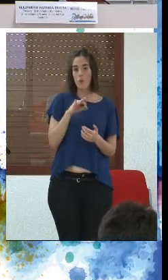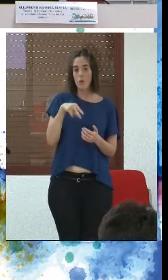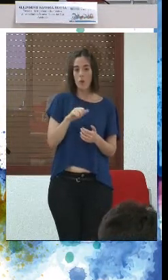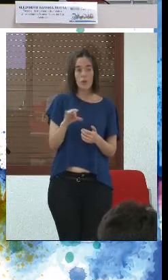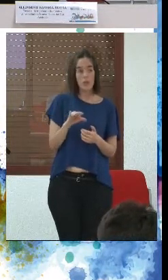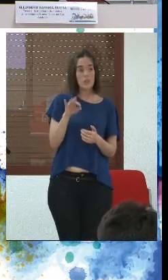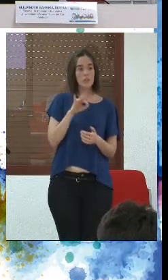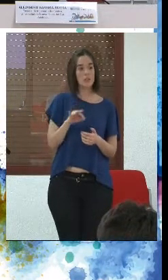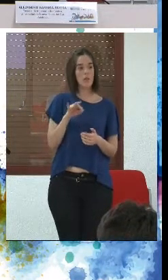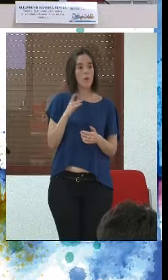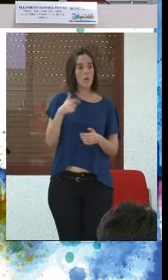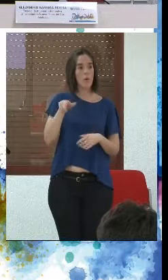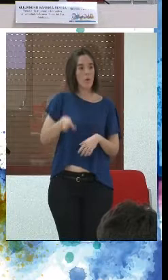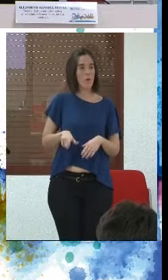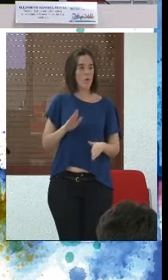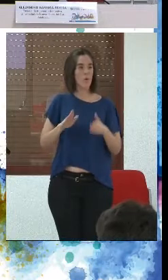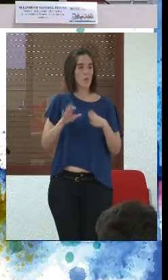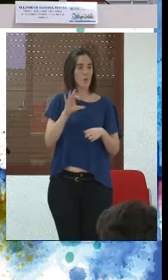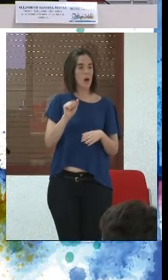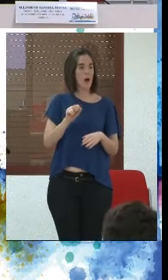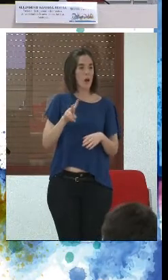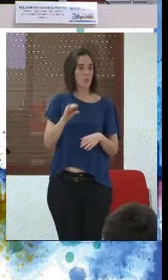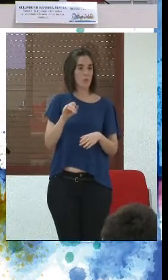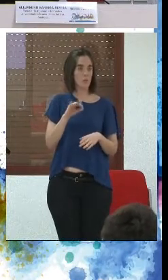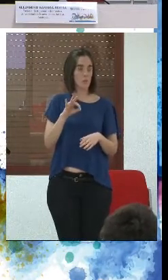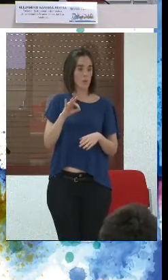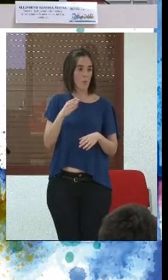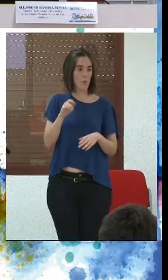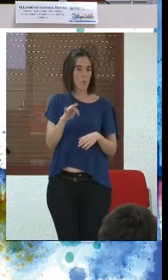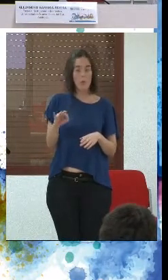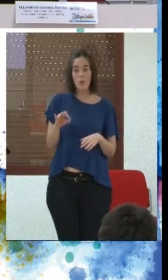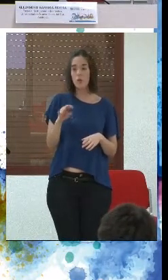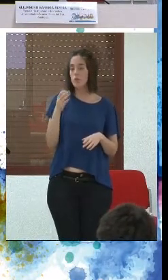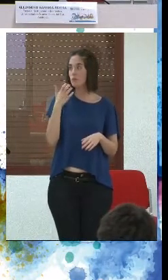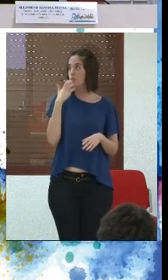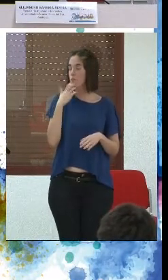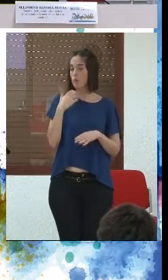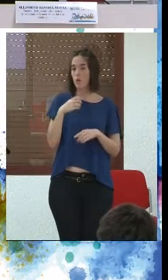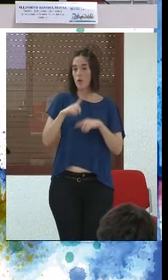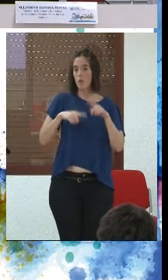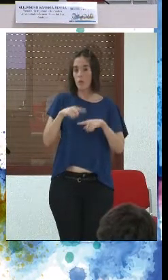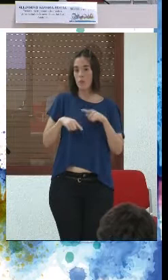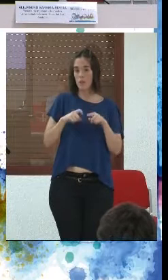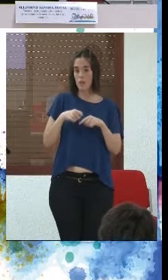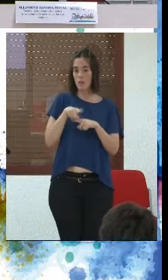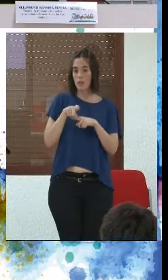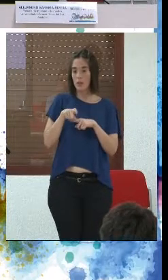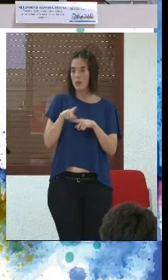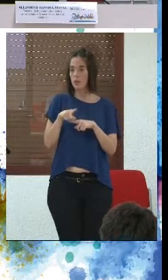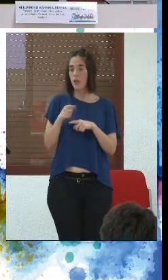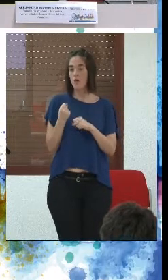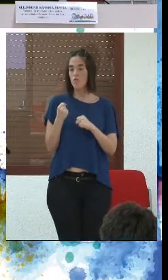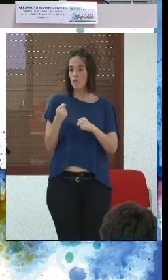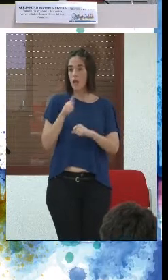one manufactured by Orthobock or Bionic, and they have a variable